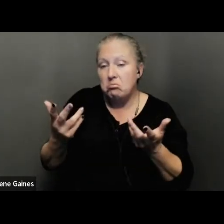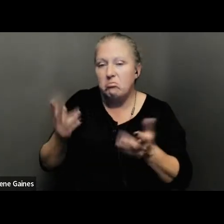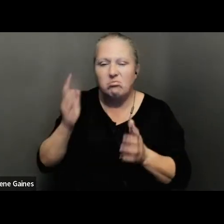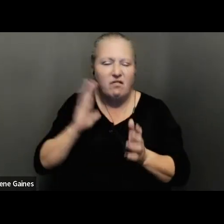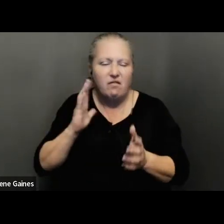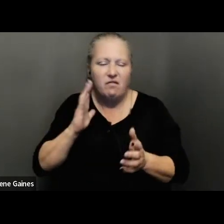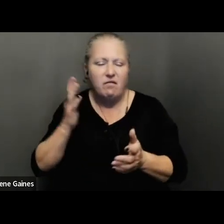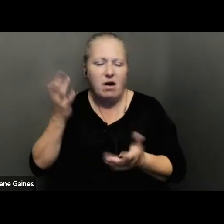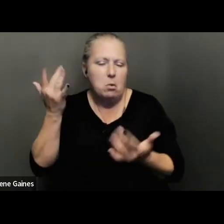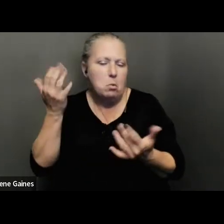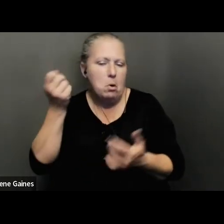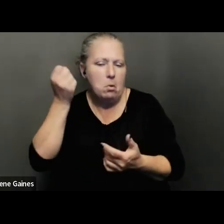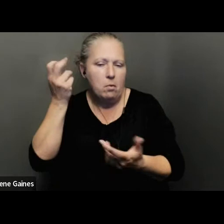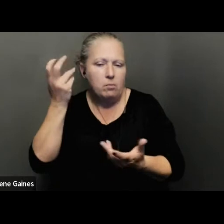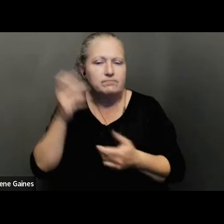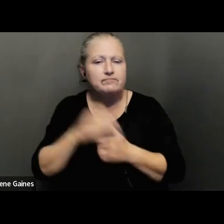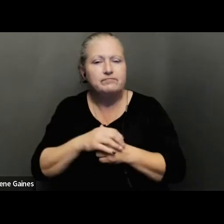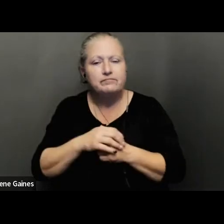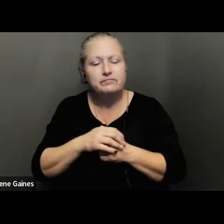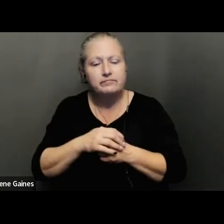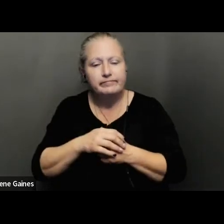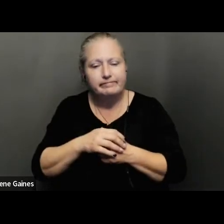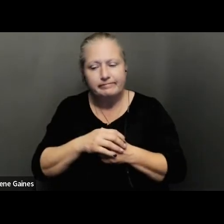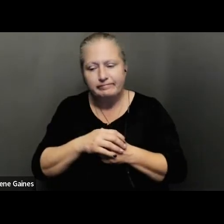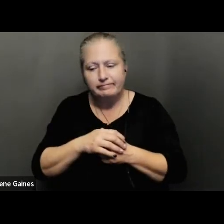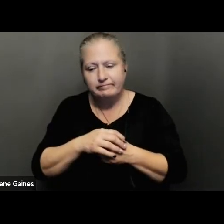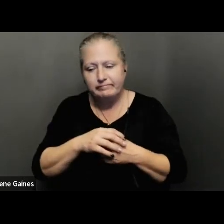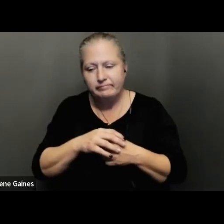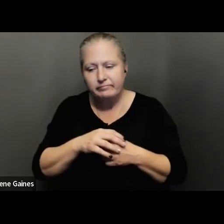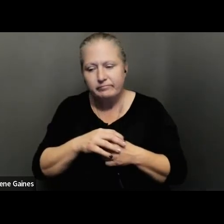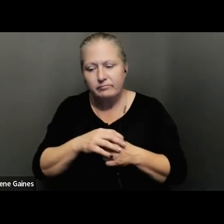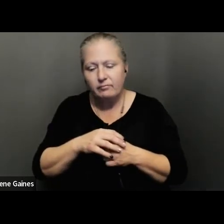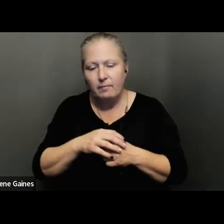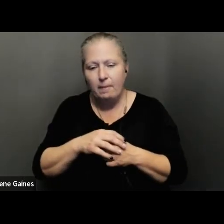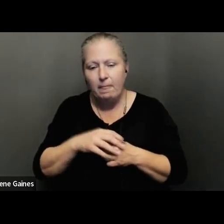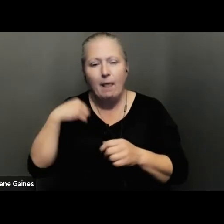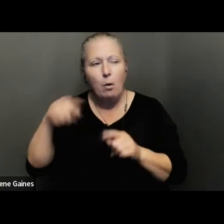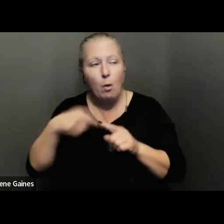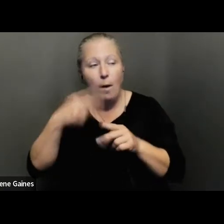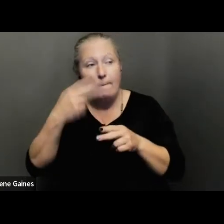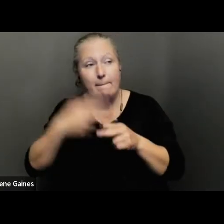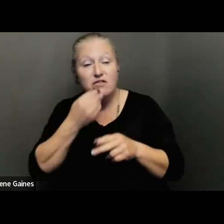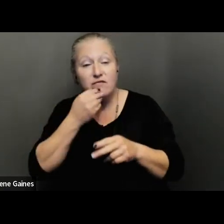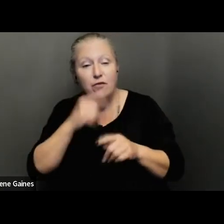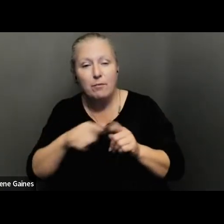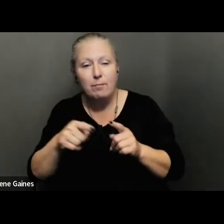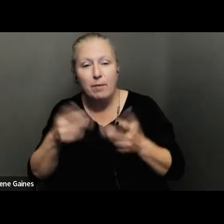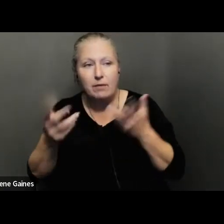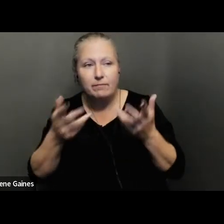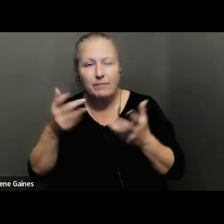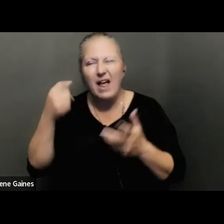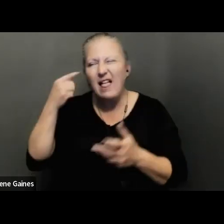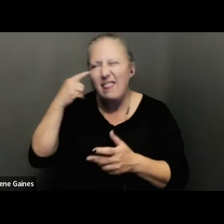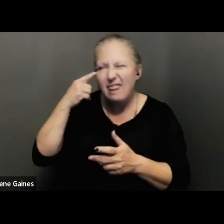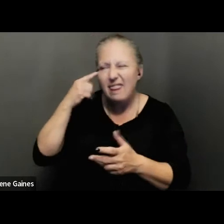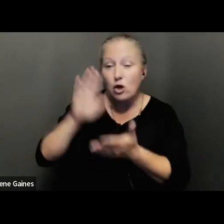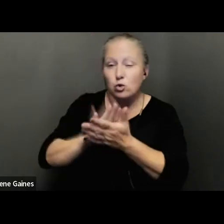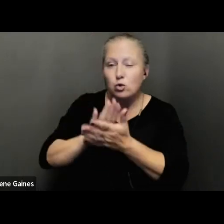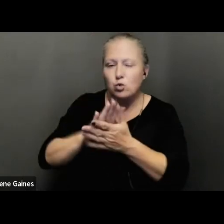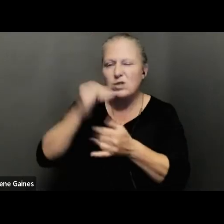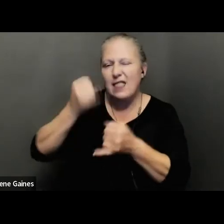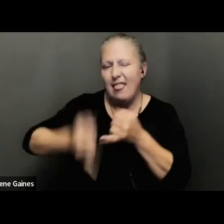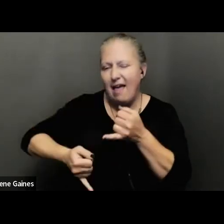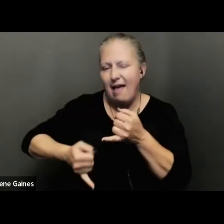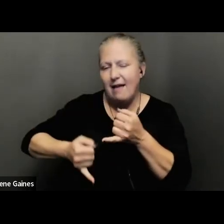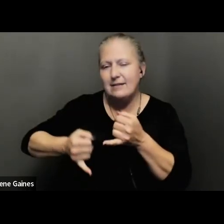air for now. Especially with the Um, great group of people. And food. I was gonna mention food. I don't want you guys to know. so I think we'll do schools last.